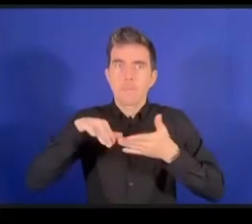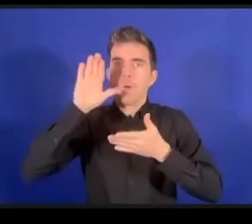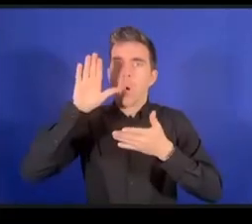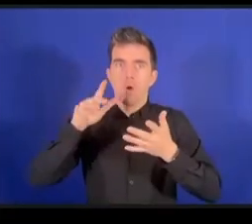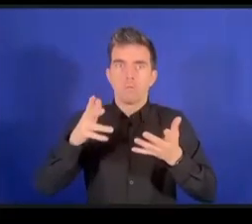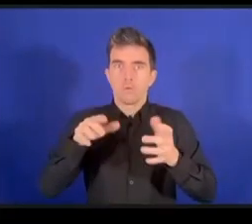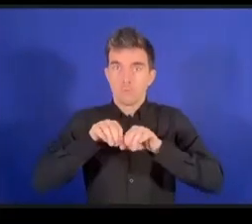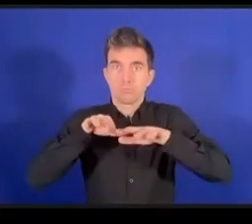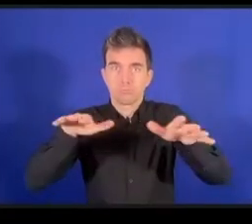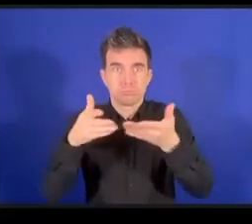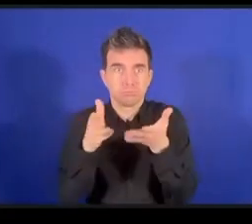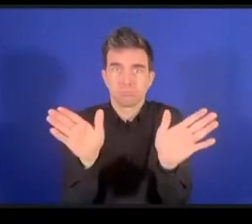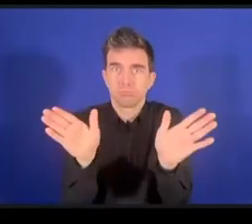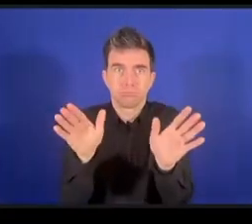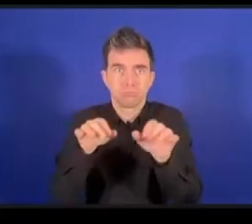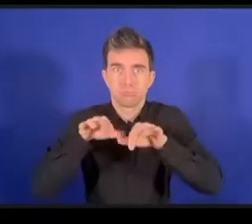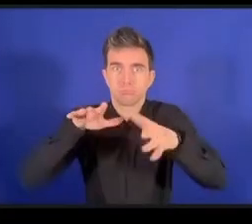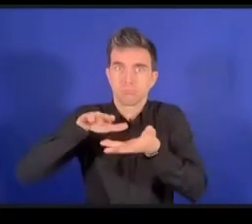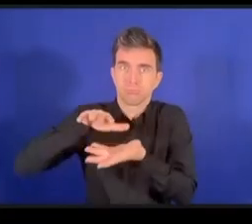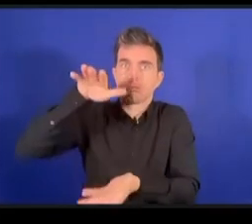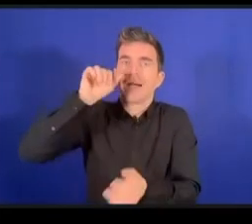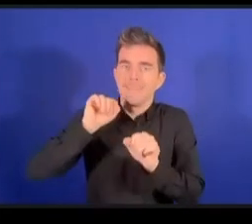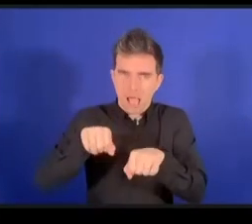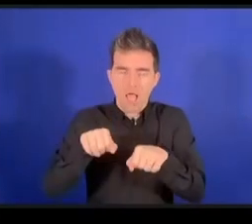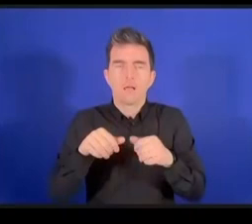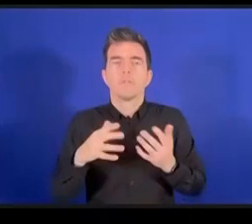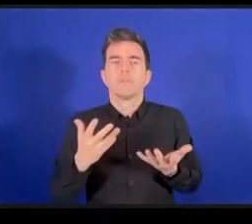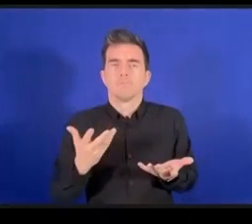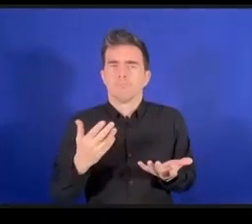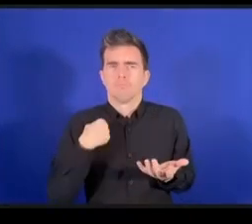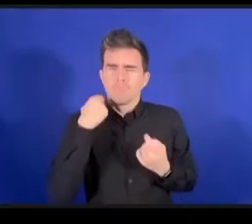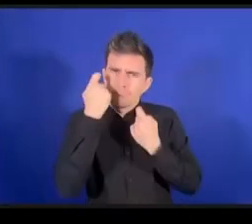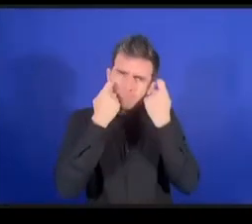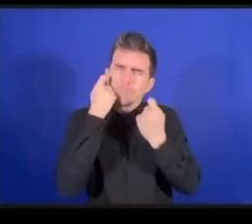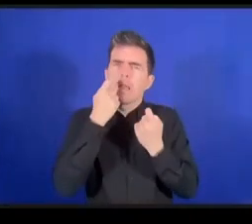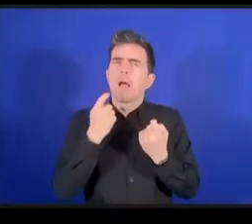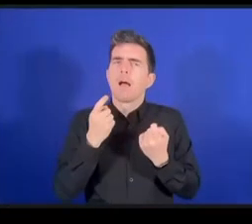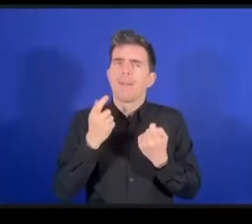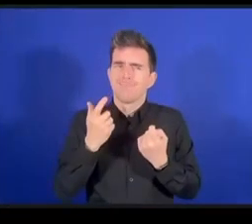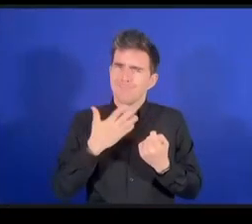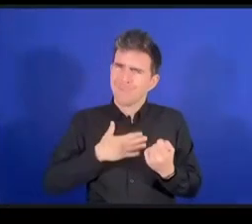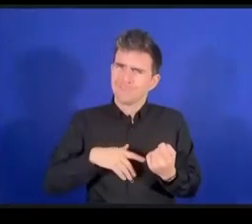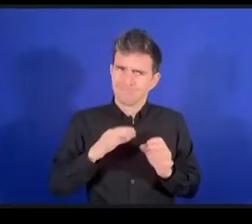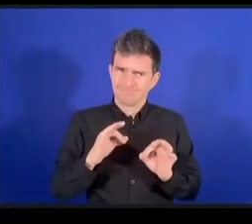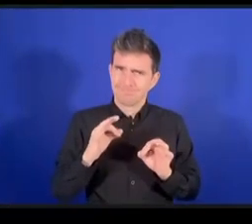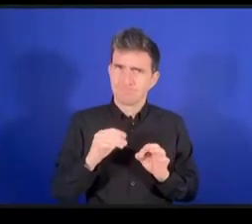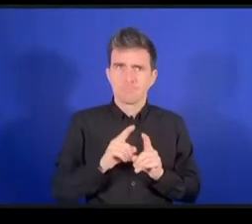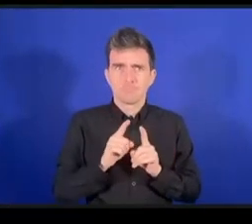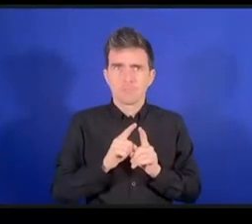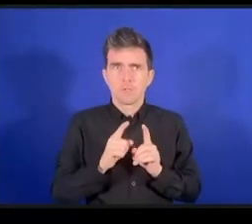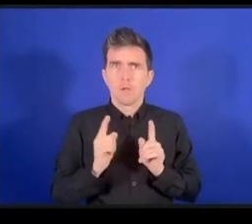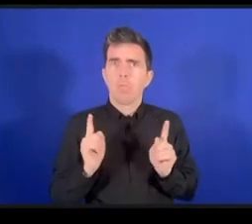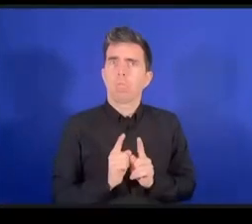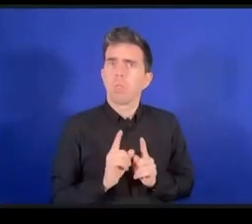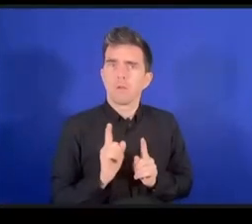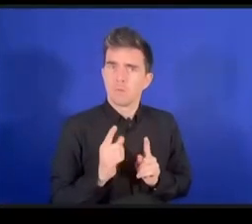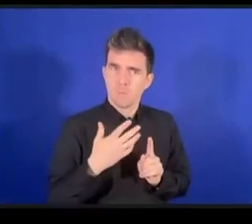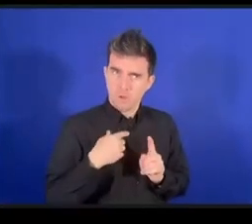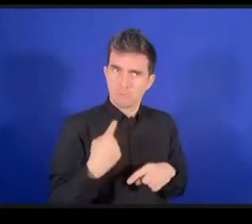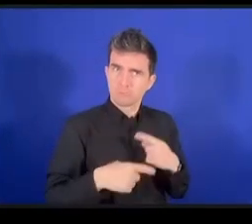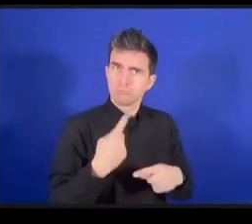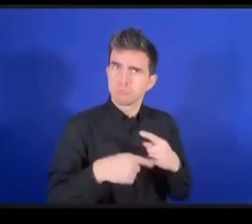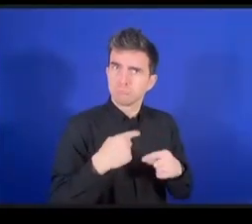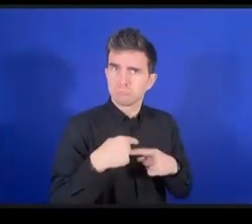that internet has to be human-centered. And the call to action points that I feel should be